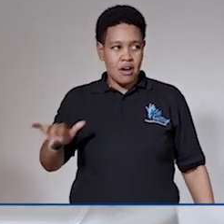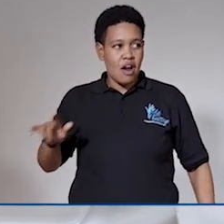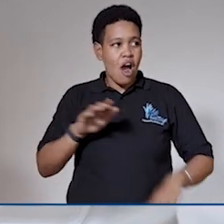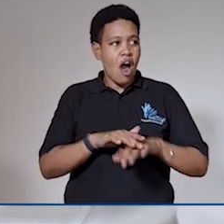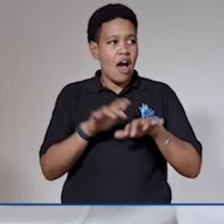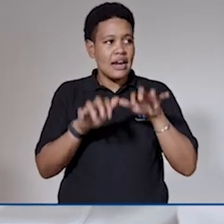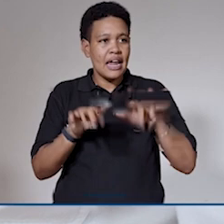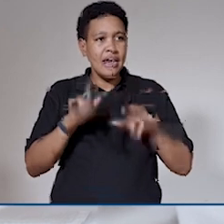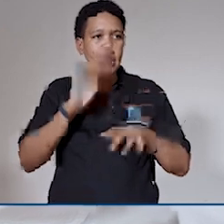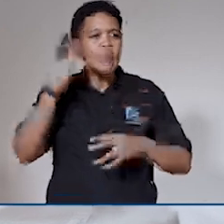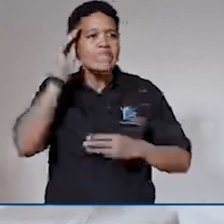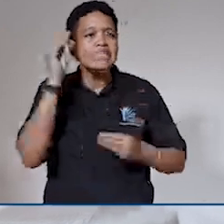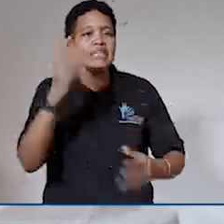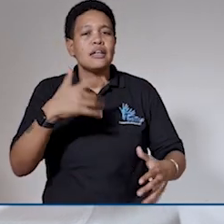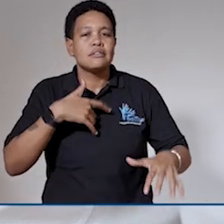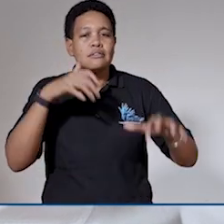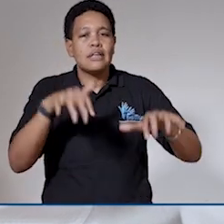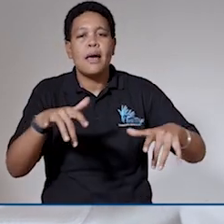me what I type.